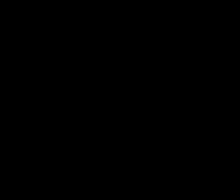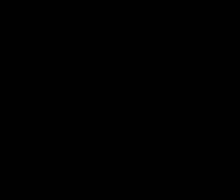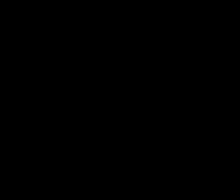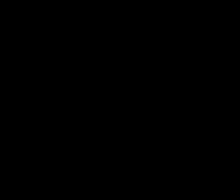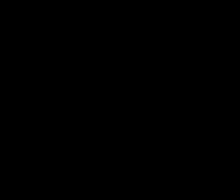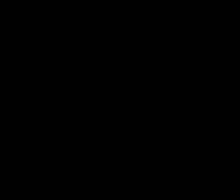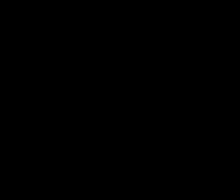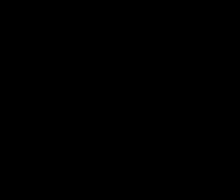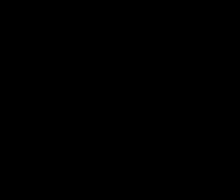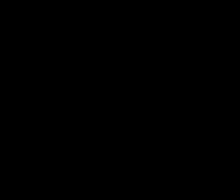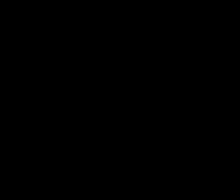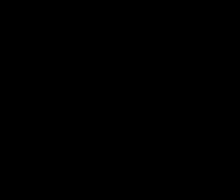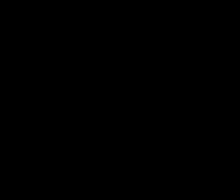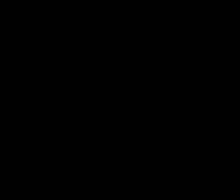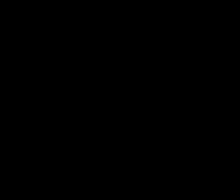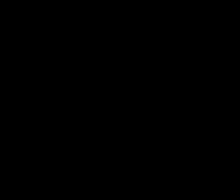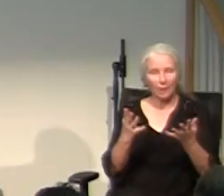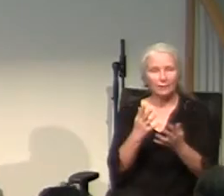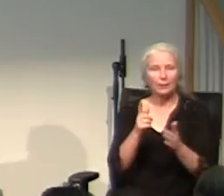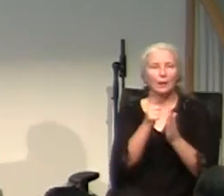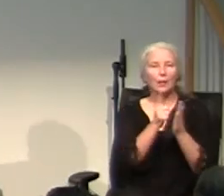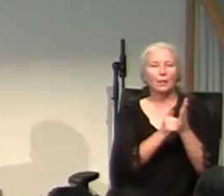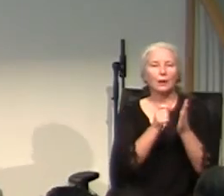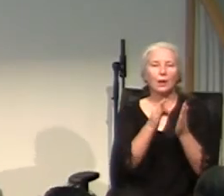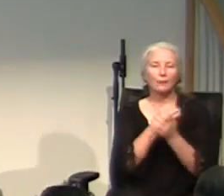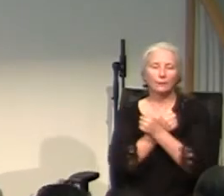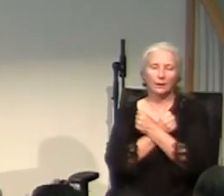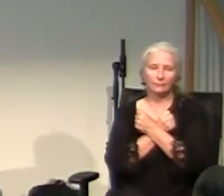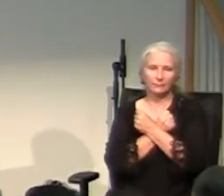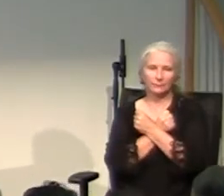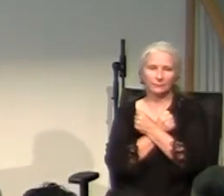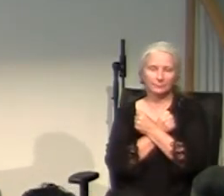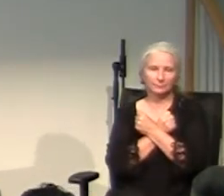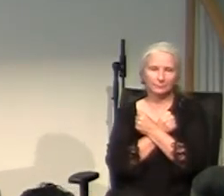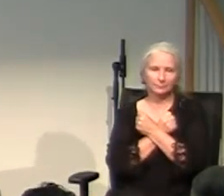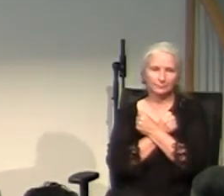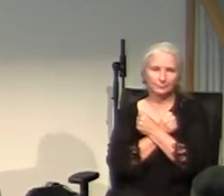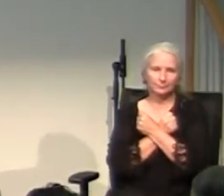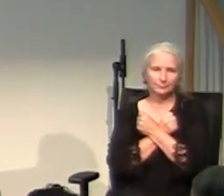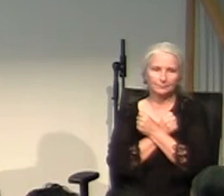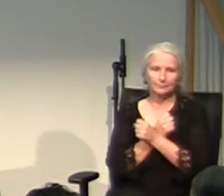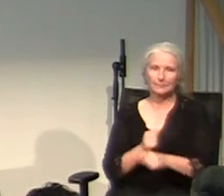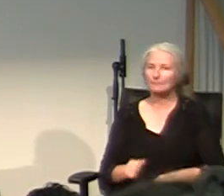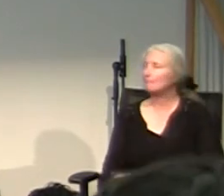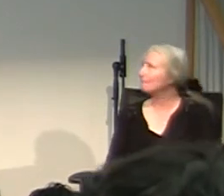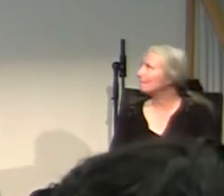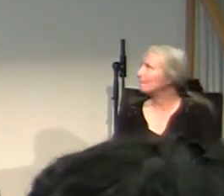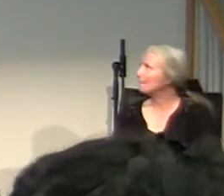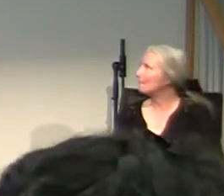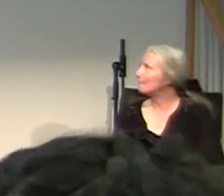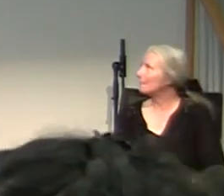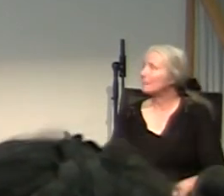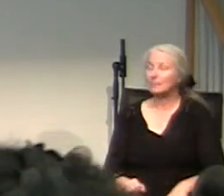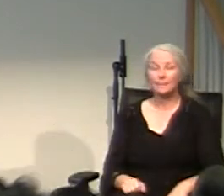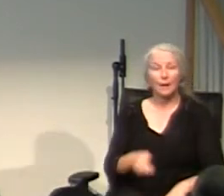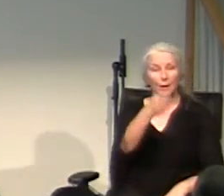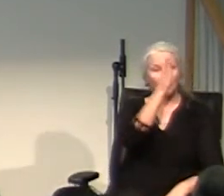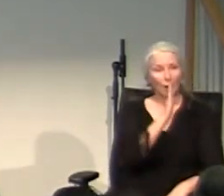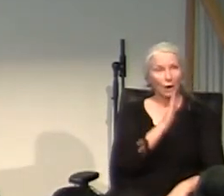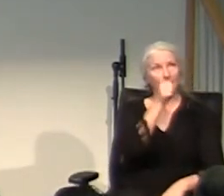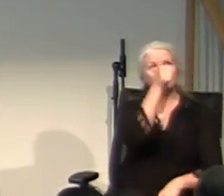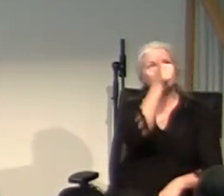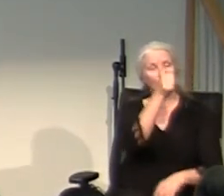the law of love. Now, coming back again to those four doctrines, God is a God of